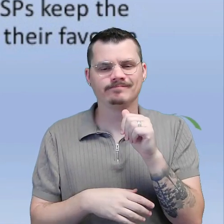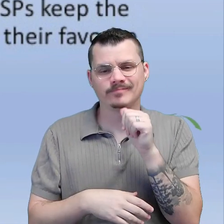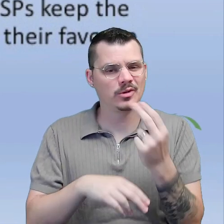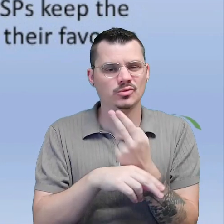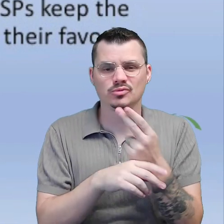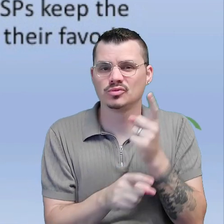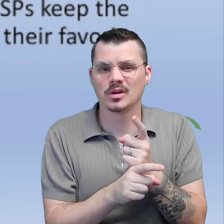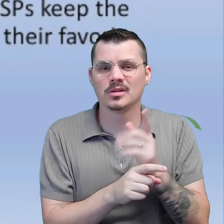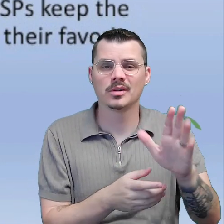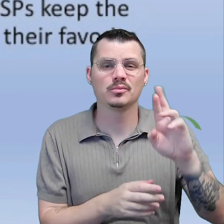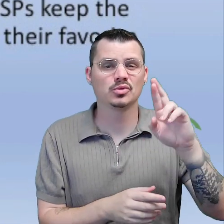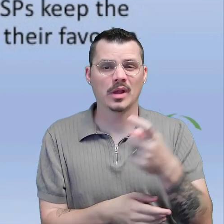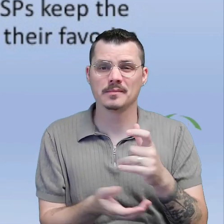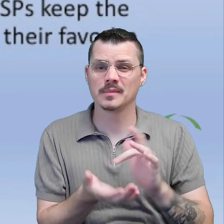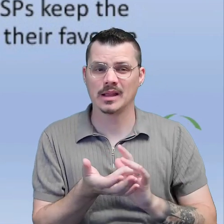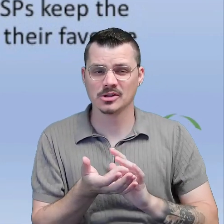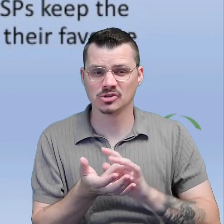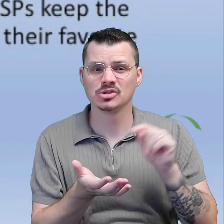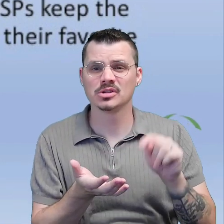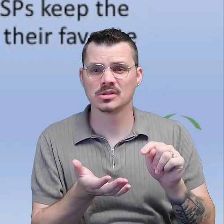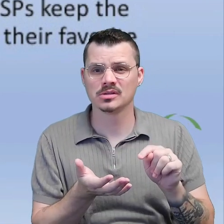prescribed medications,